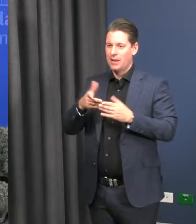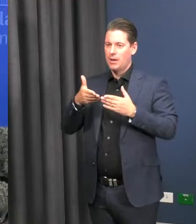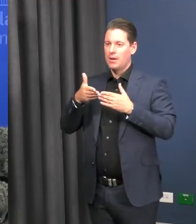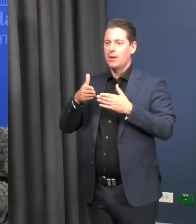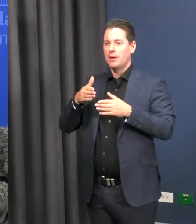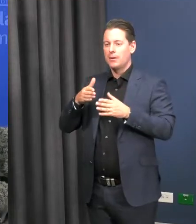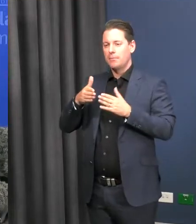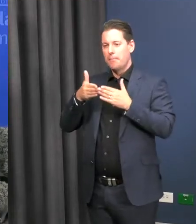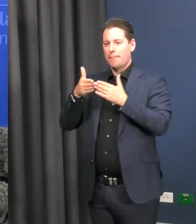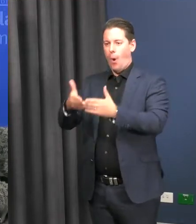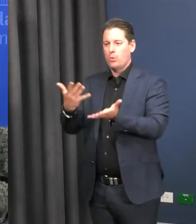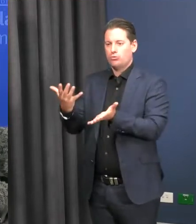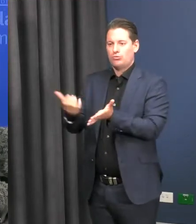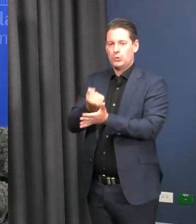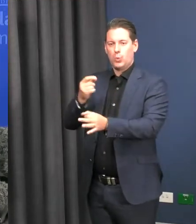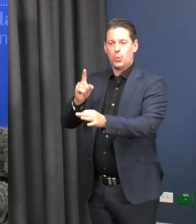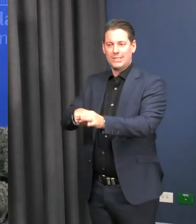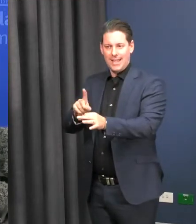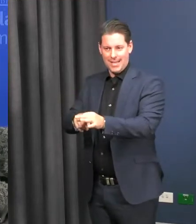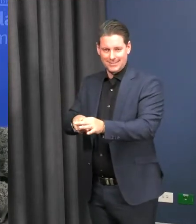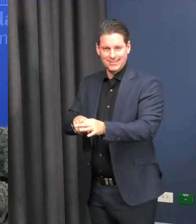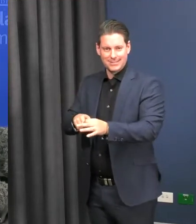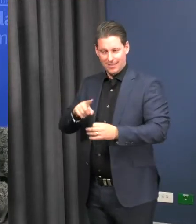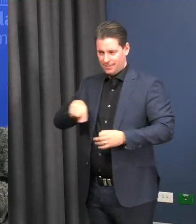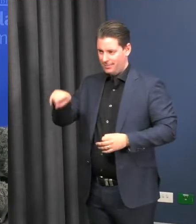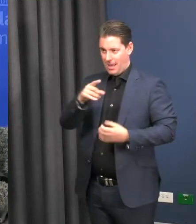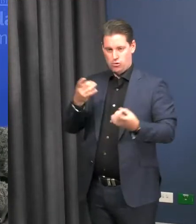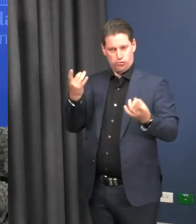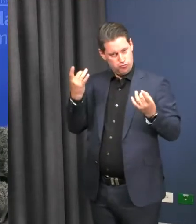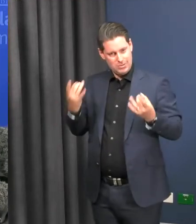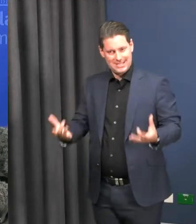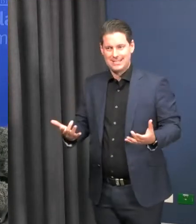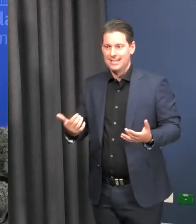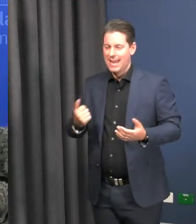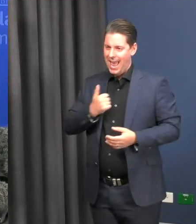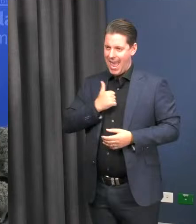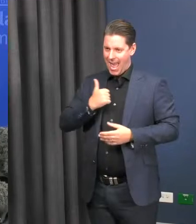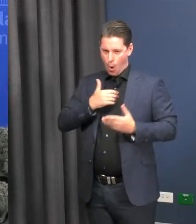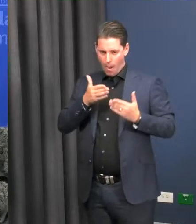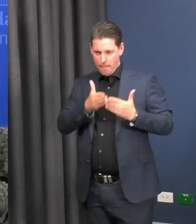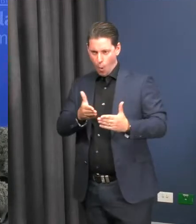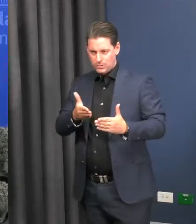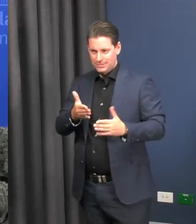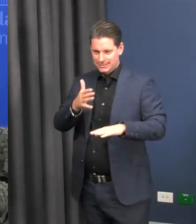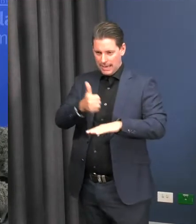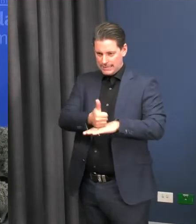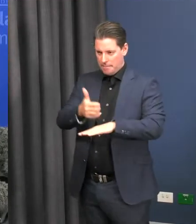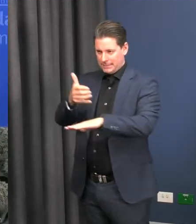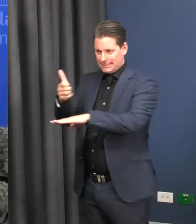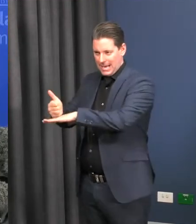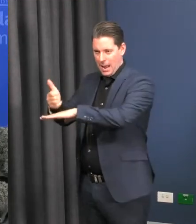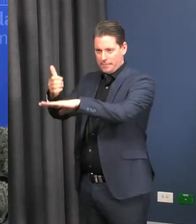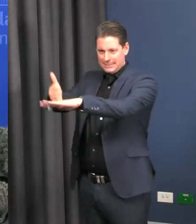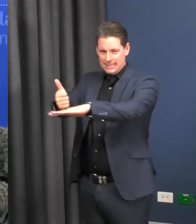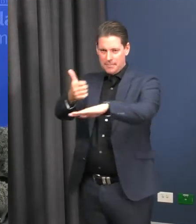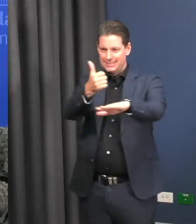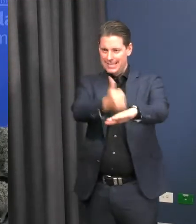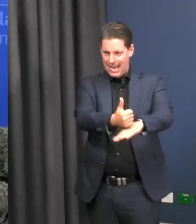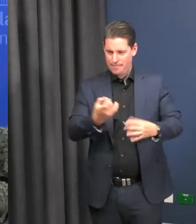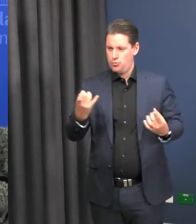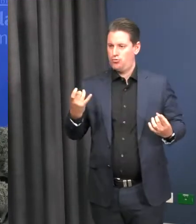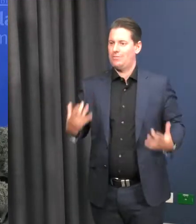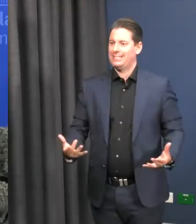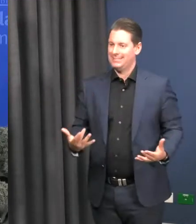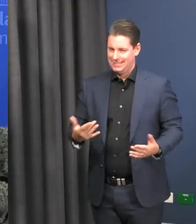are available to deploy to those impacted areas. And we have pre-positioned our resources on the latest advice from